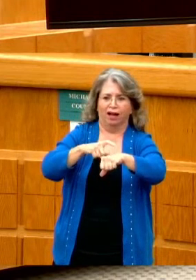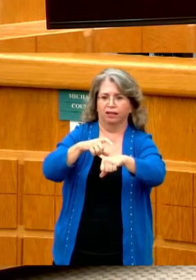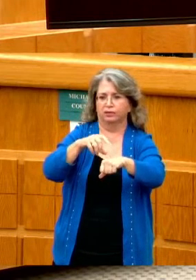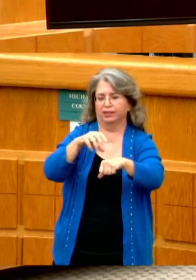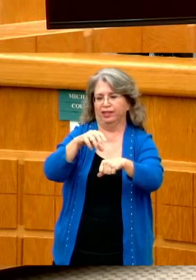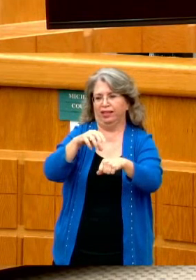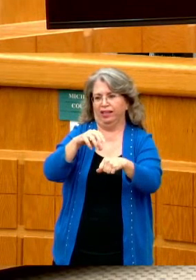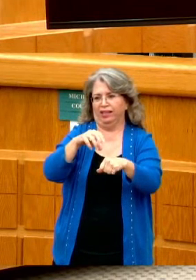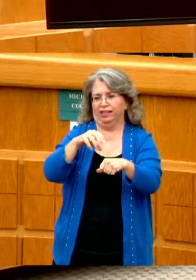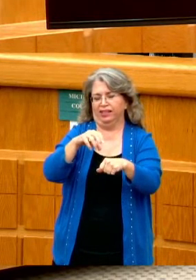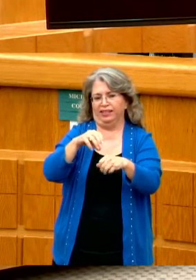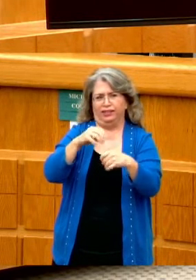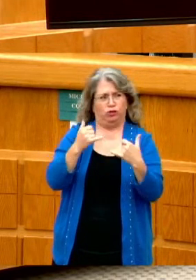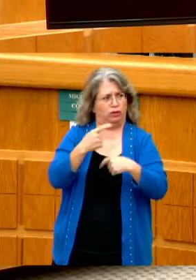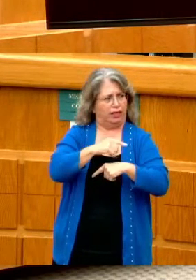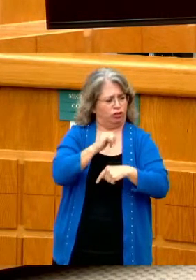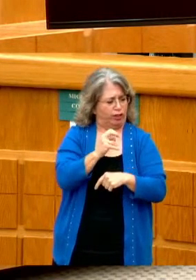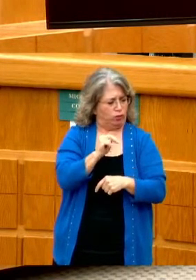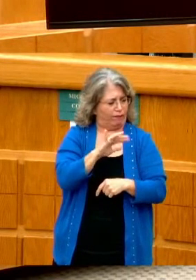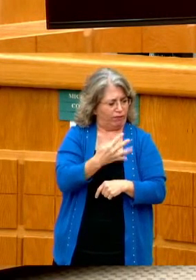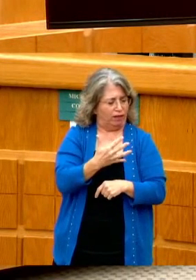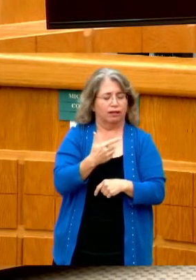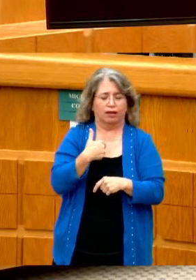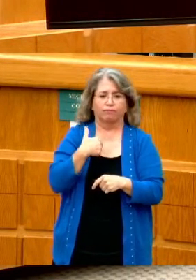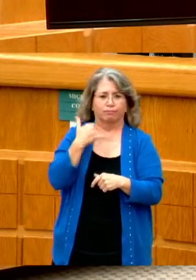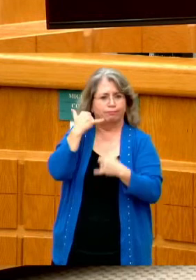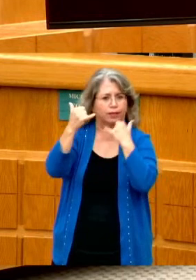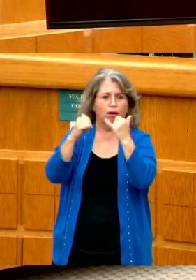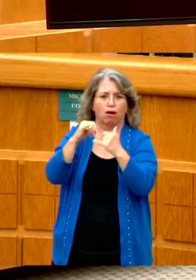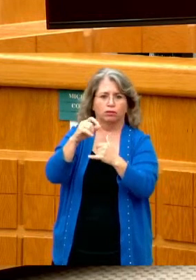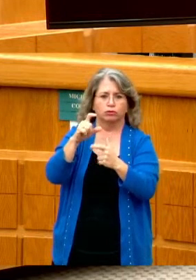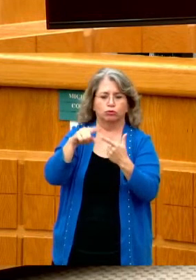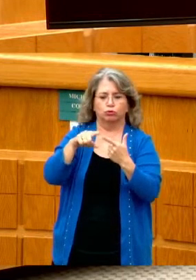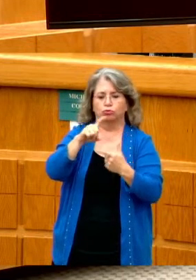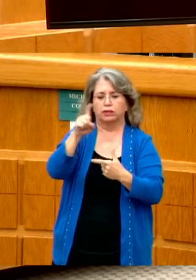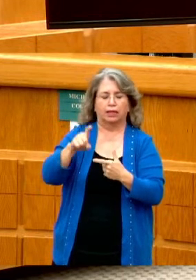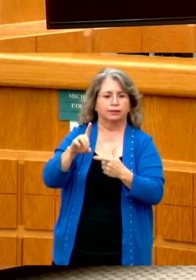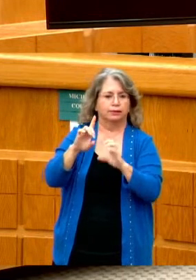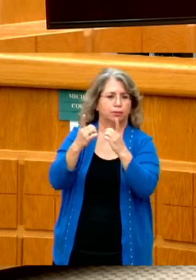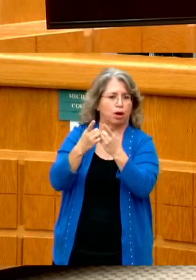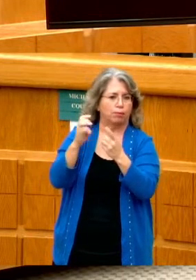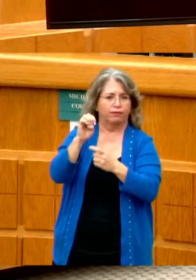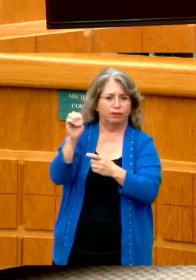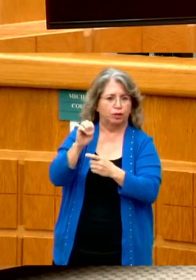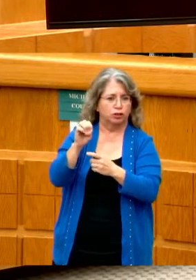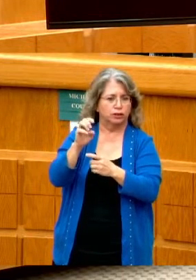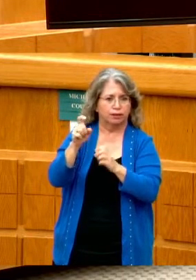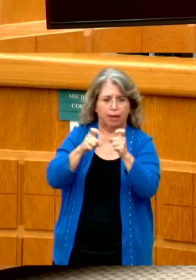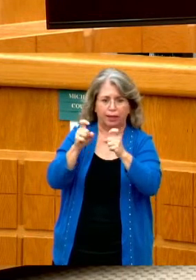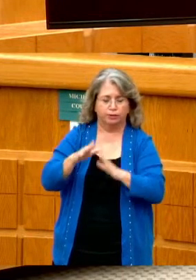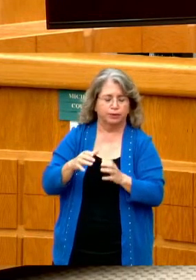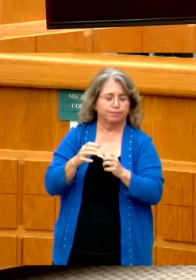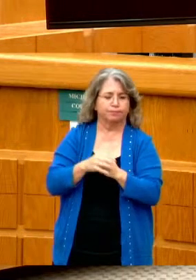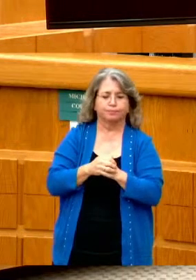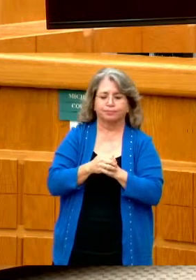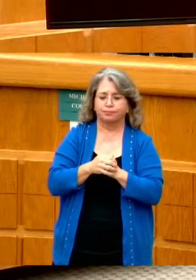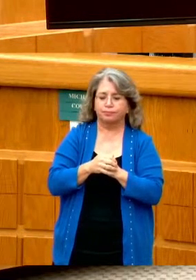January 5 today, right? But Texas leadership has really helped me as a county judge in